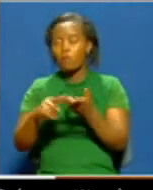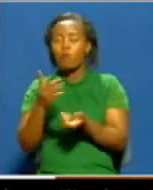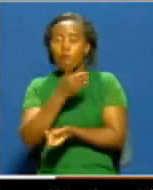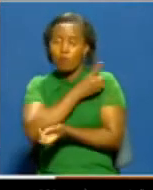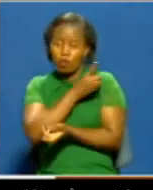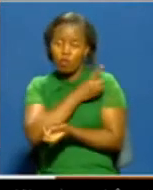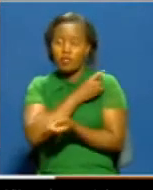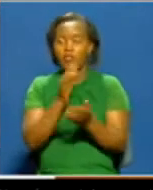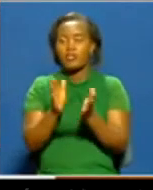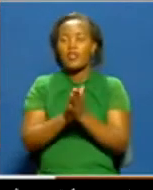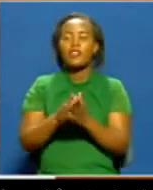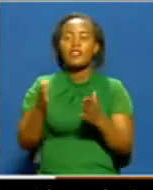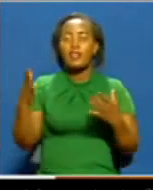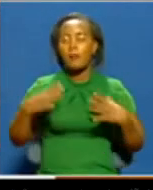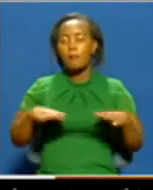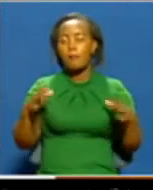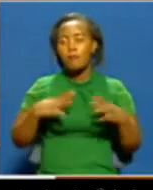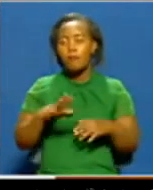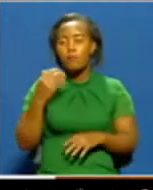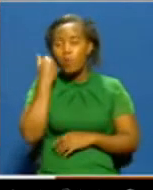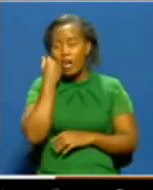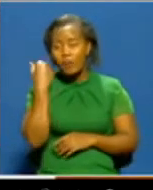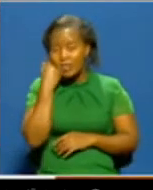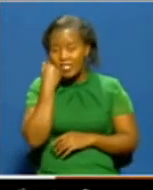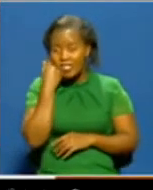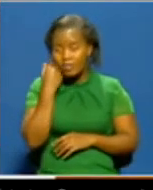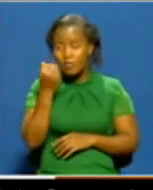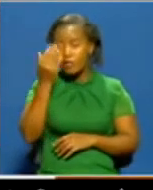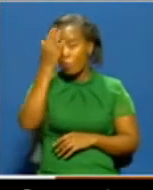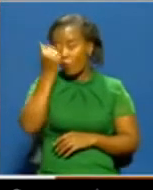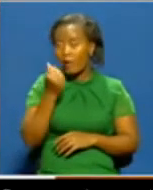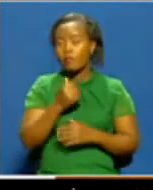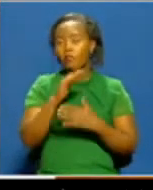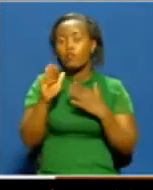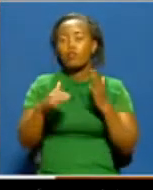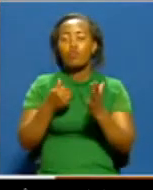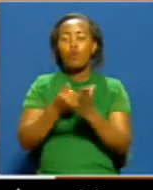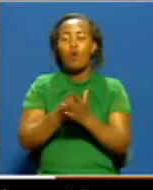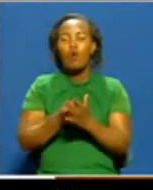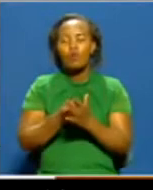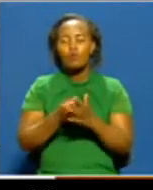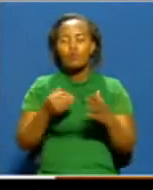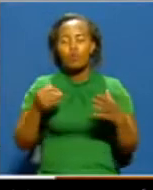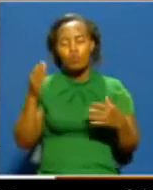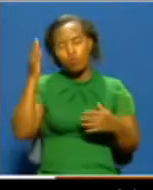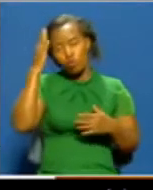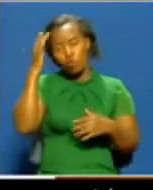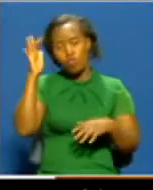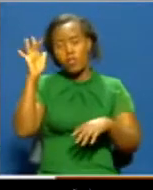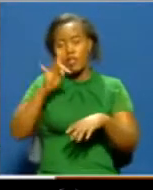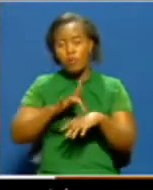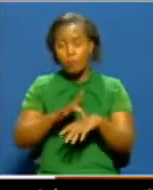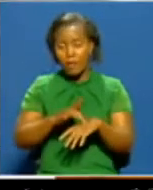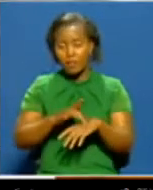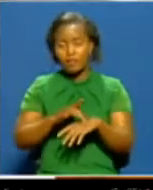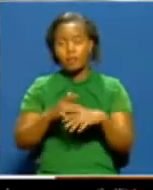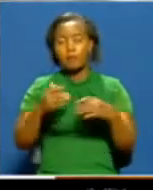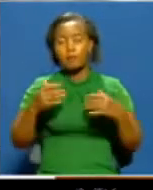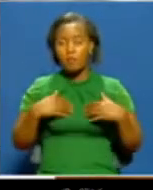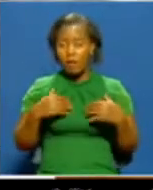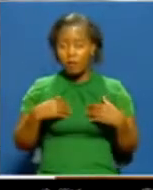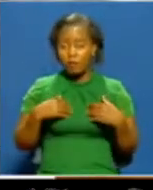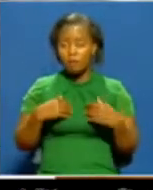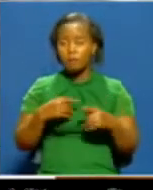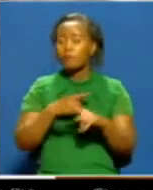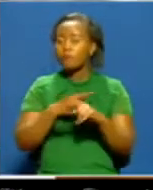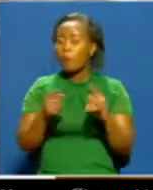you know, who are the patients, to just see what the impact of what I'm saying. But the impact of